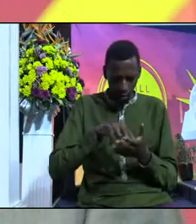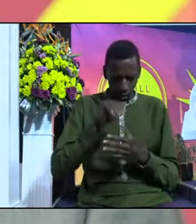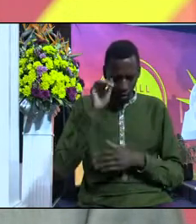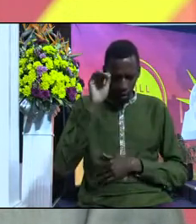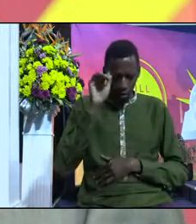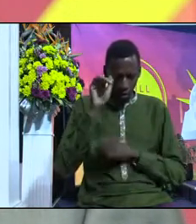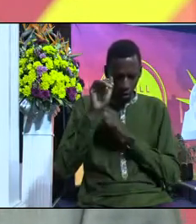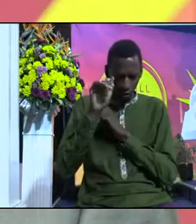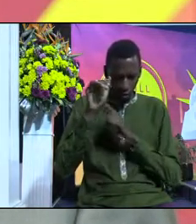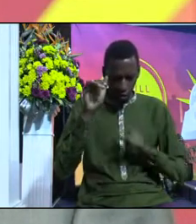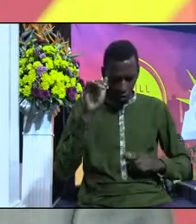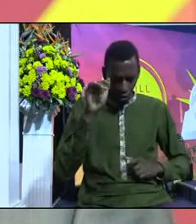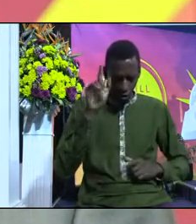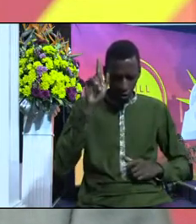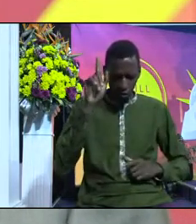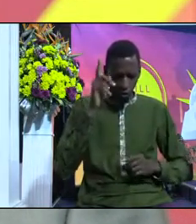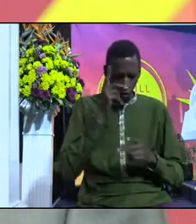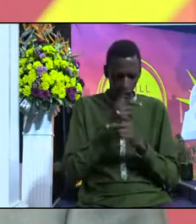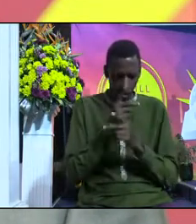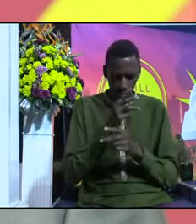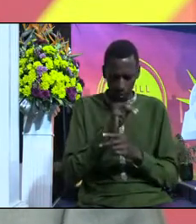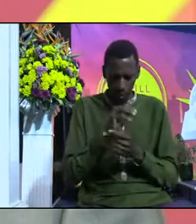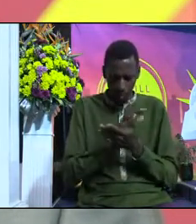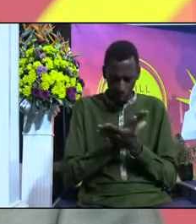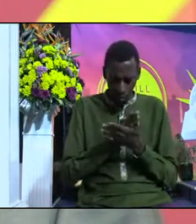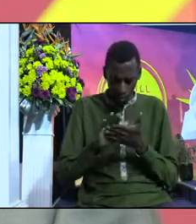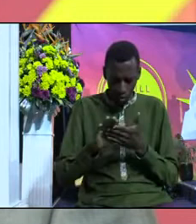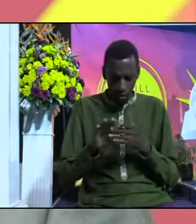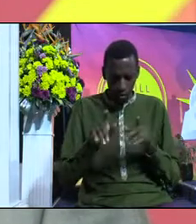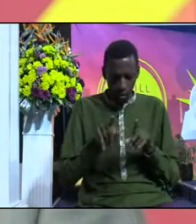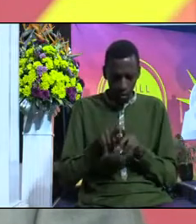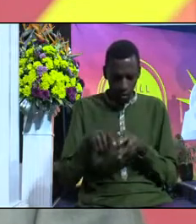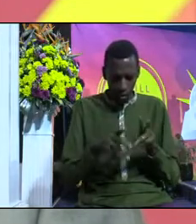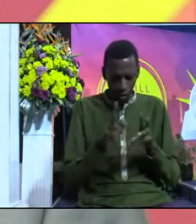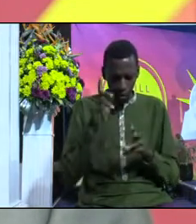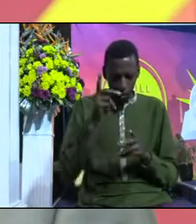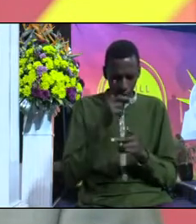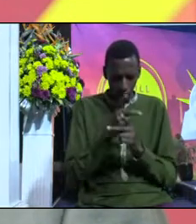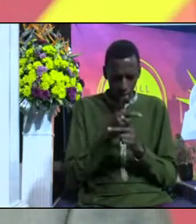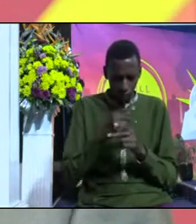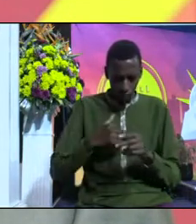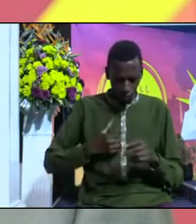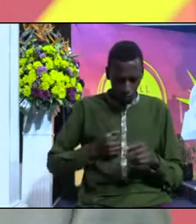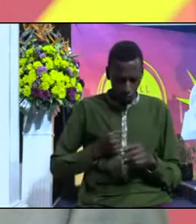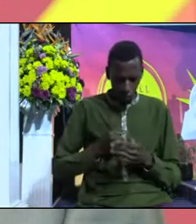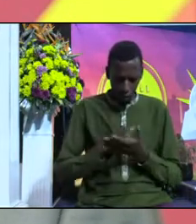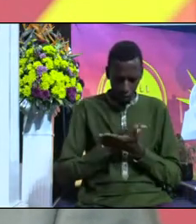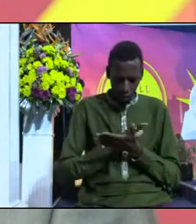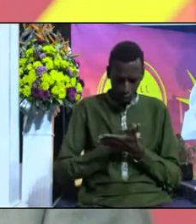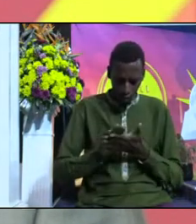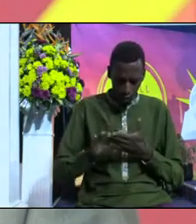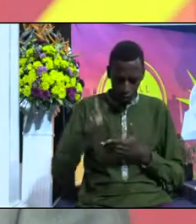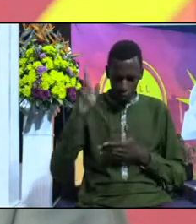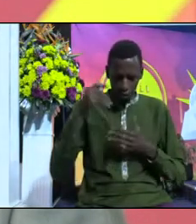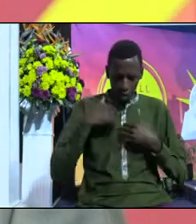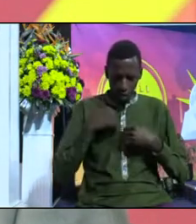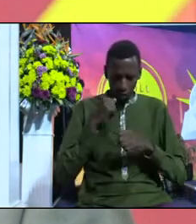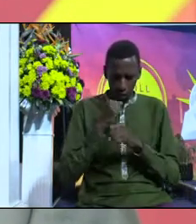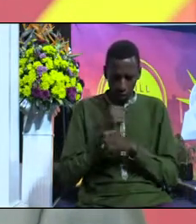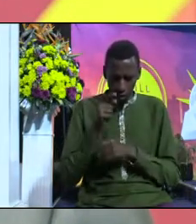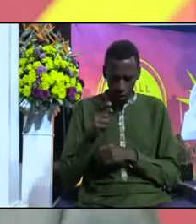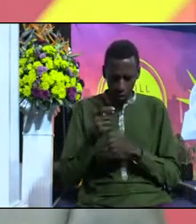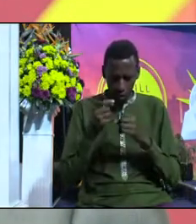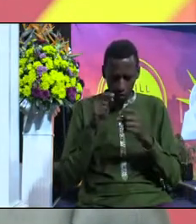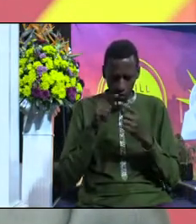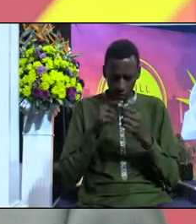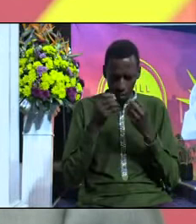request, Lord, that you will keep them pure like you kept Joseph pure. You have done this to many young men. May